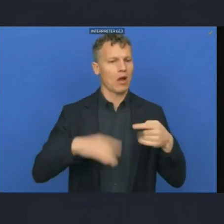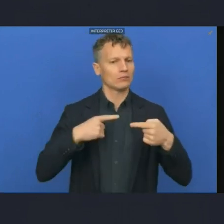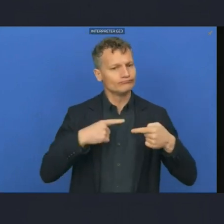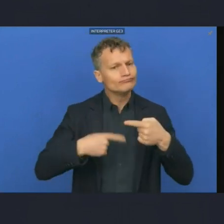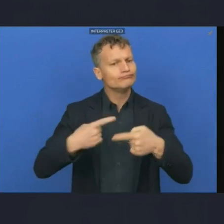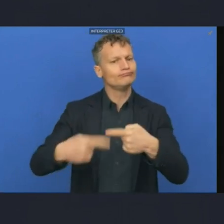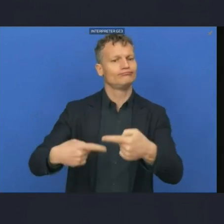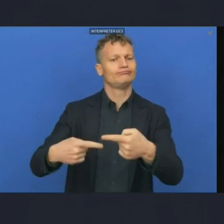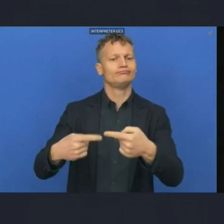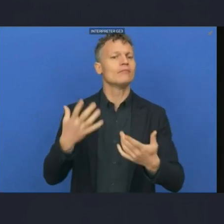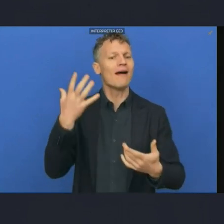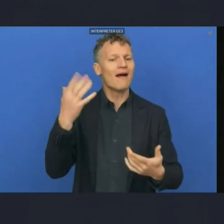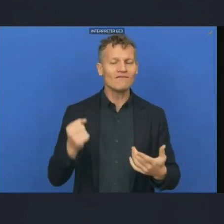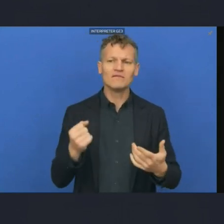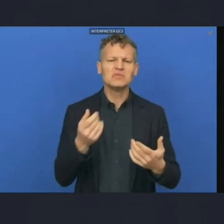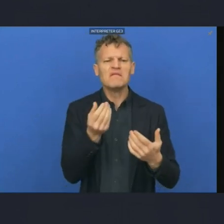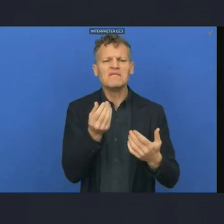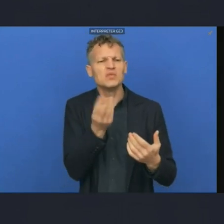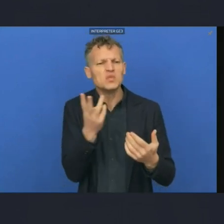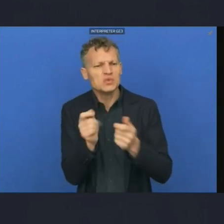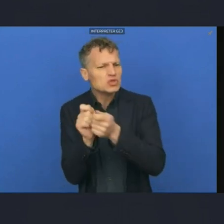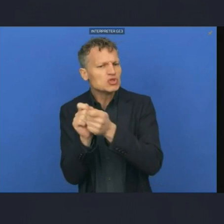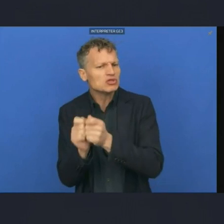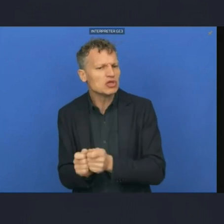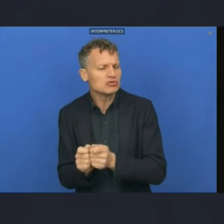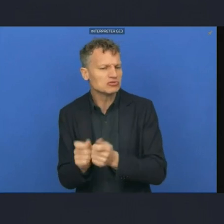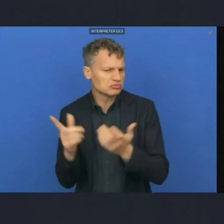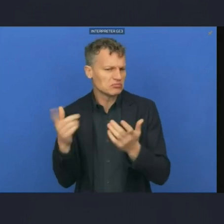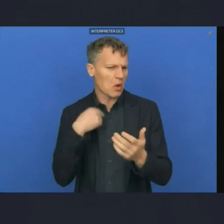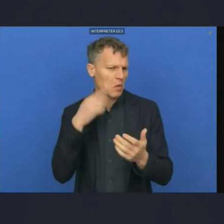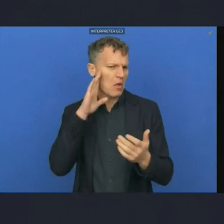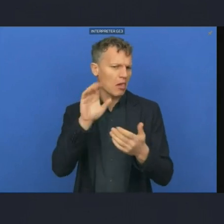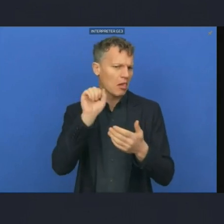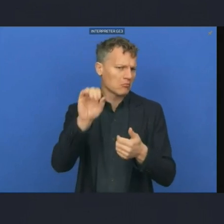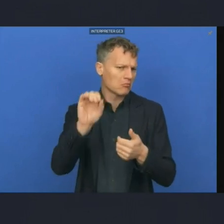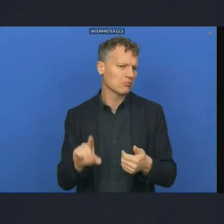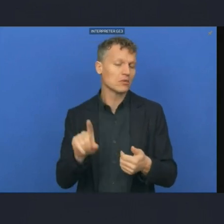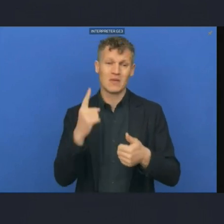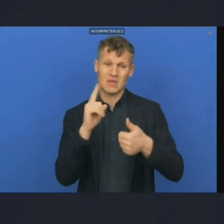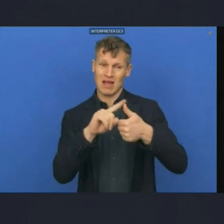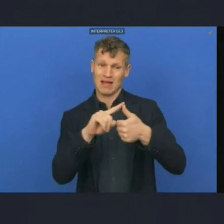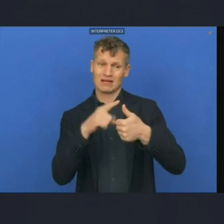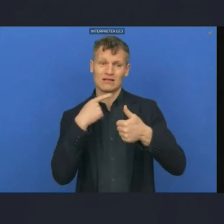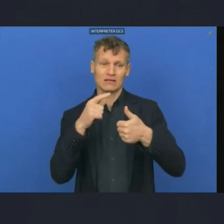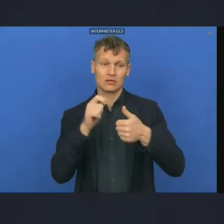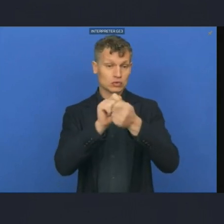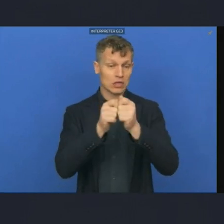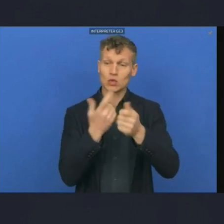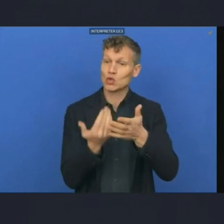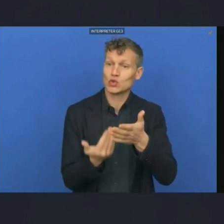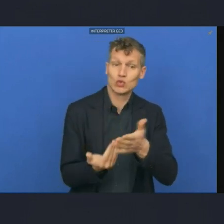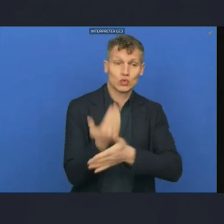with some changes that we will underline, and one of them is in the introduction of a new action, which is